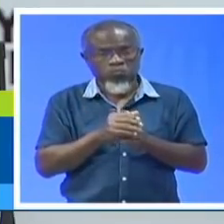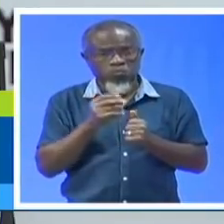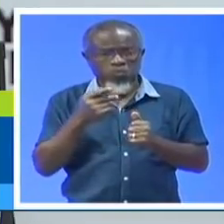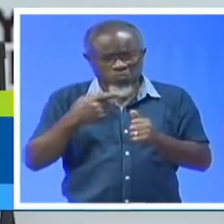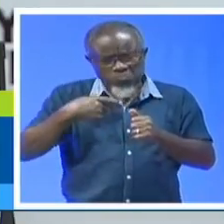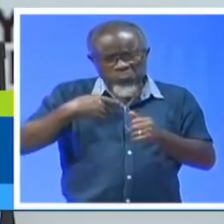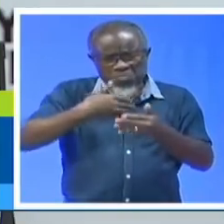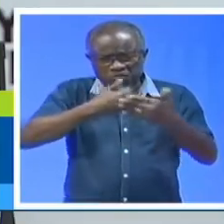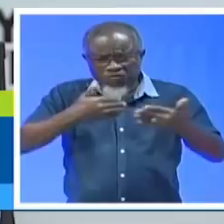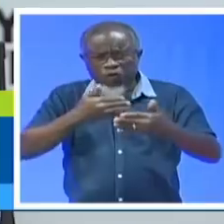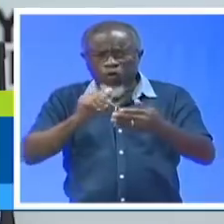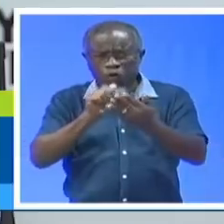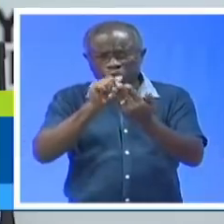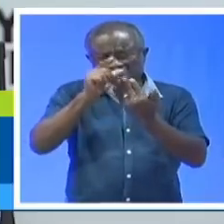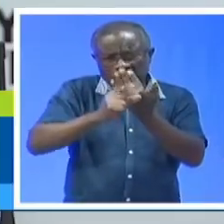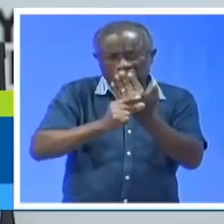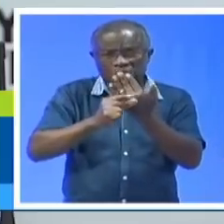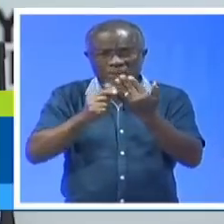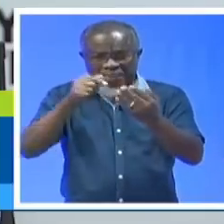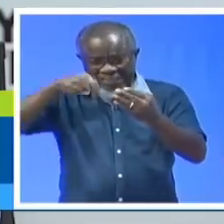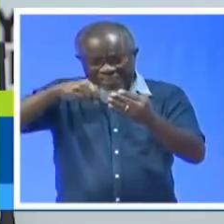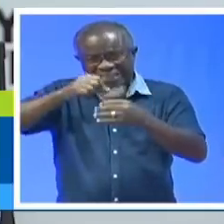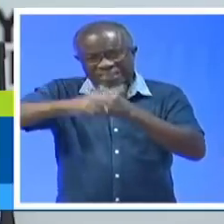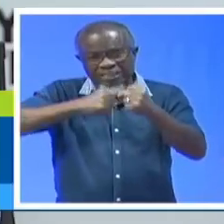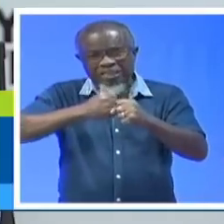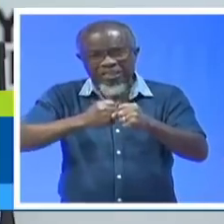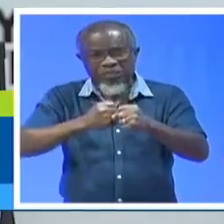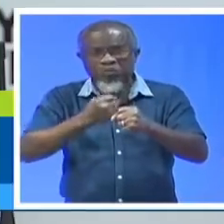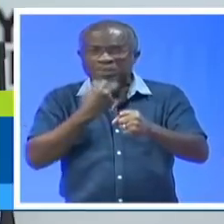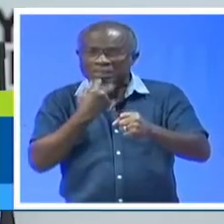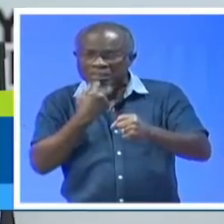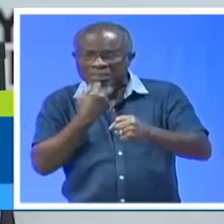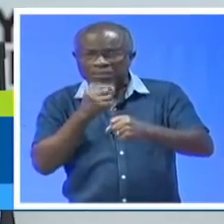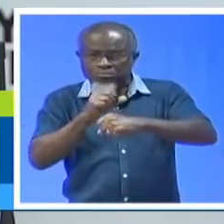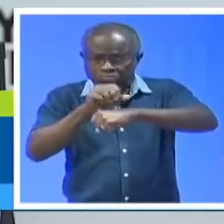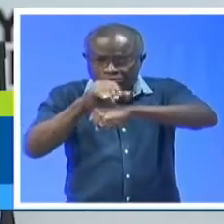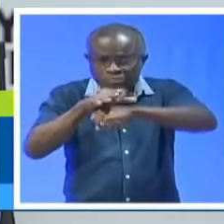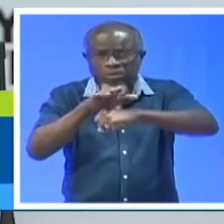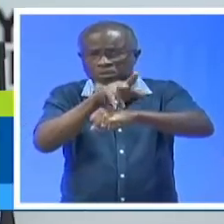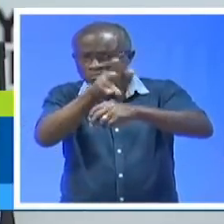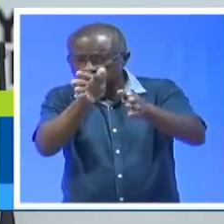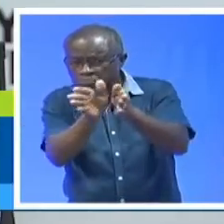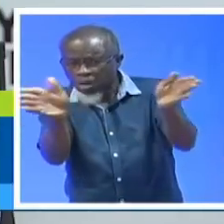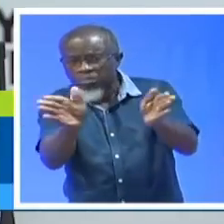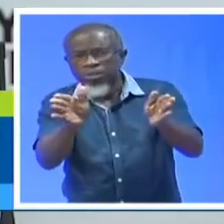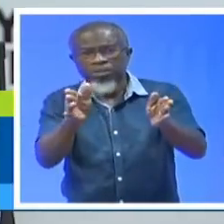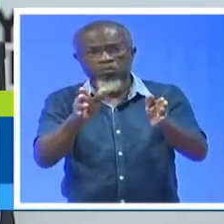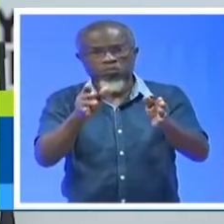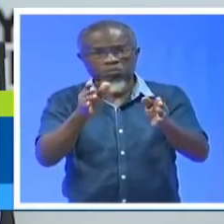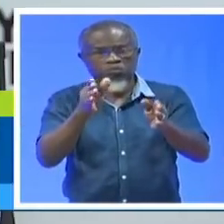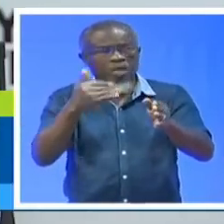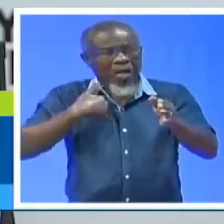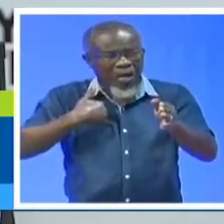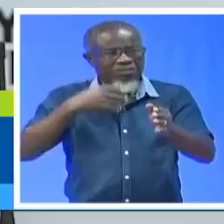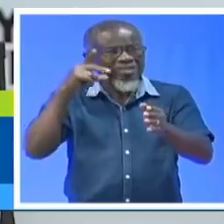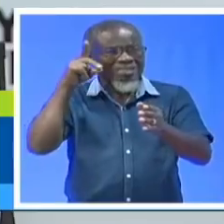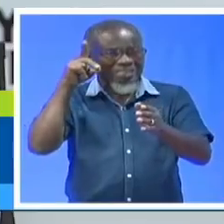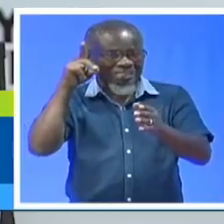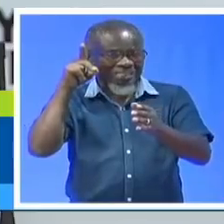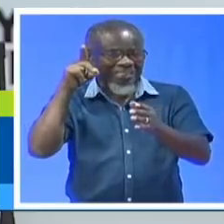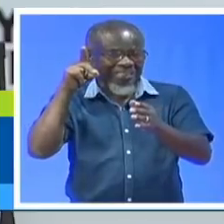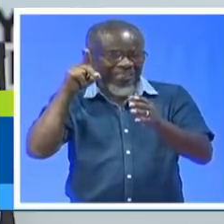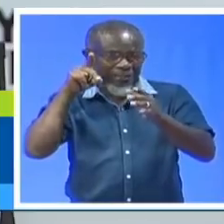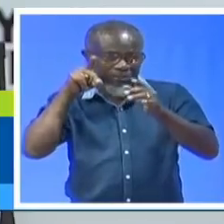since August of this year that the Delta variant is coming and will lead to more deaths if we